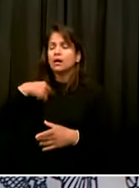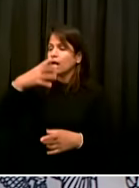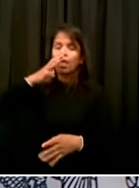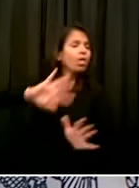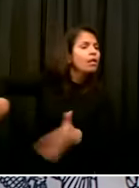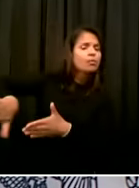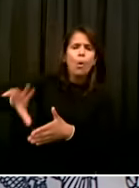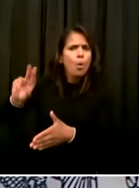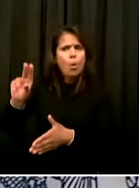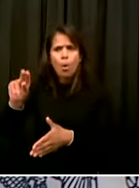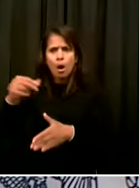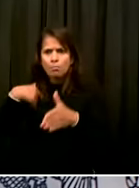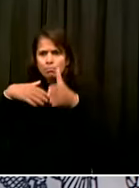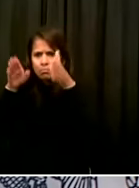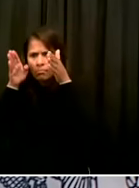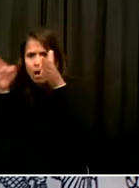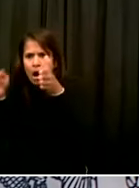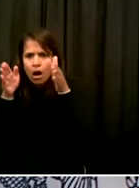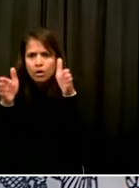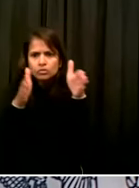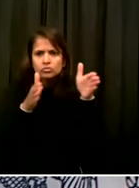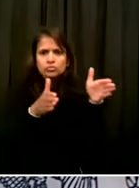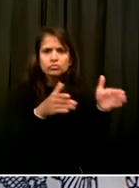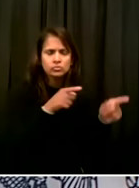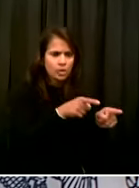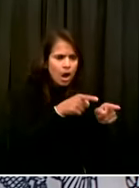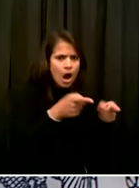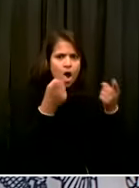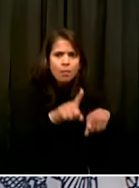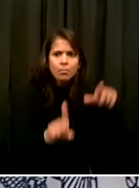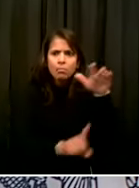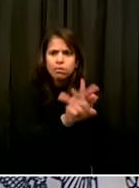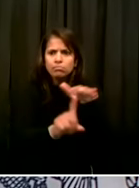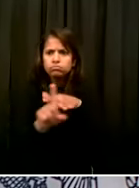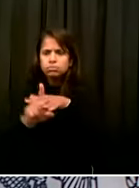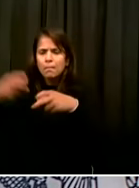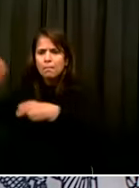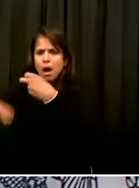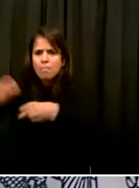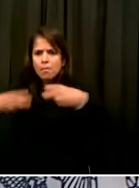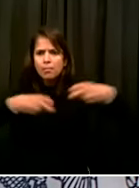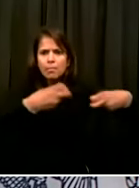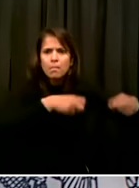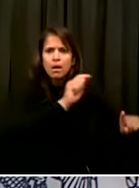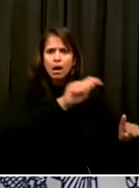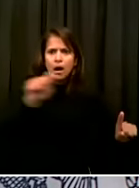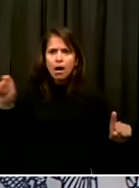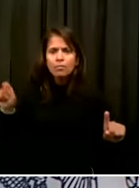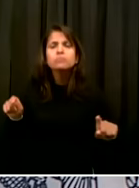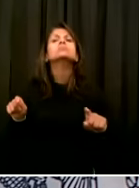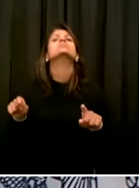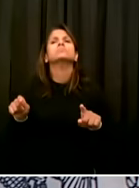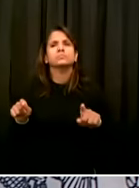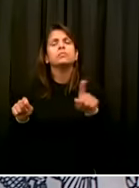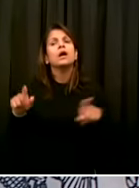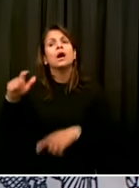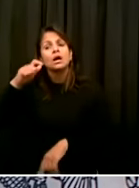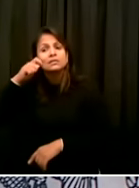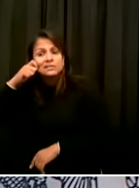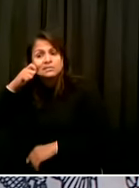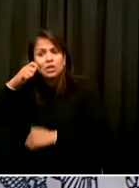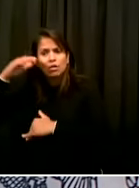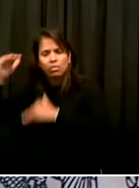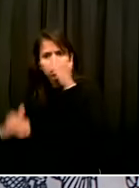people are recognizing that the disparities in our society are unsustainable. And that's before the coronavirus, which made those disparities even